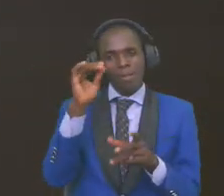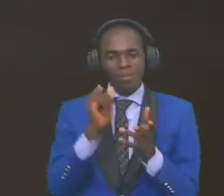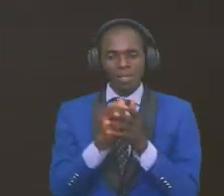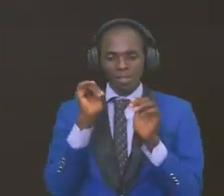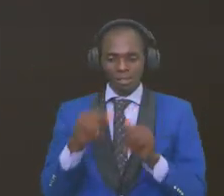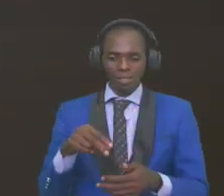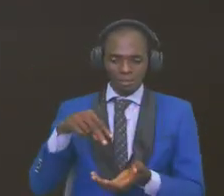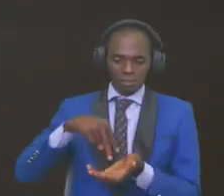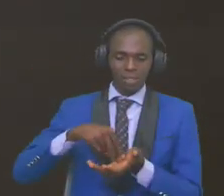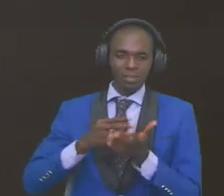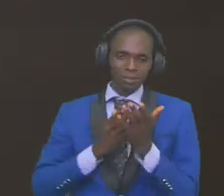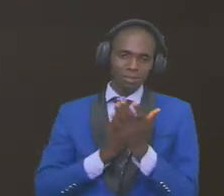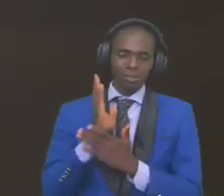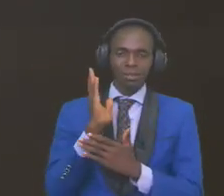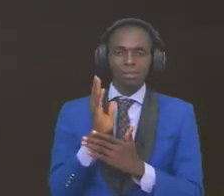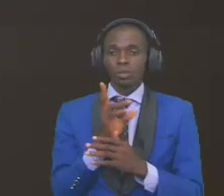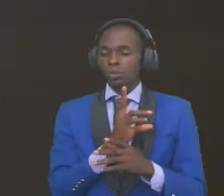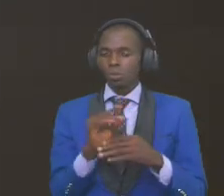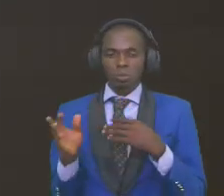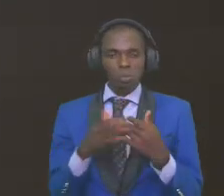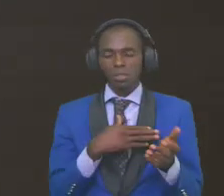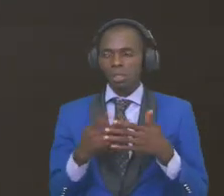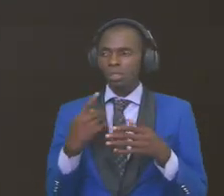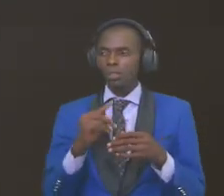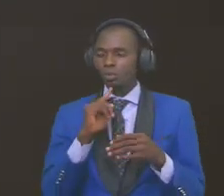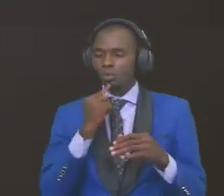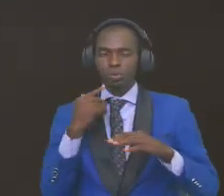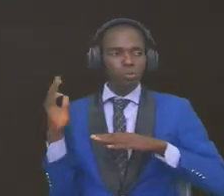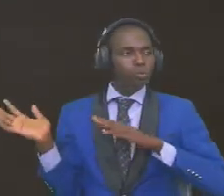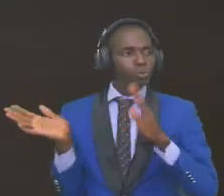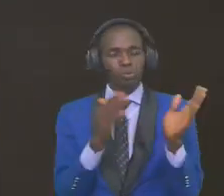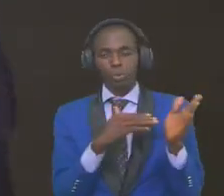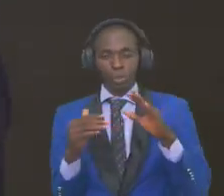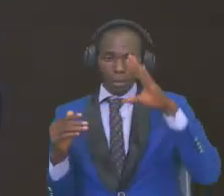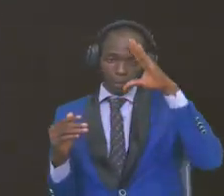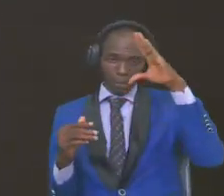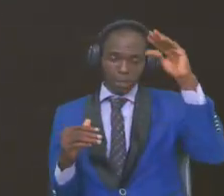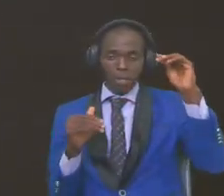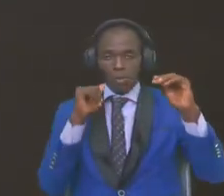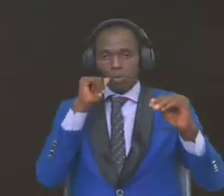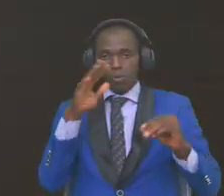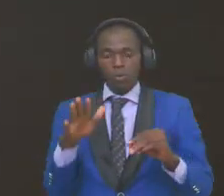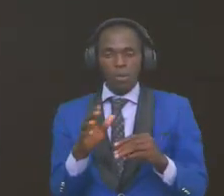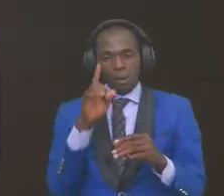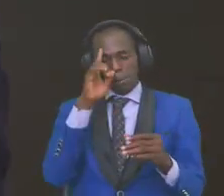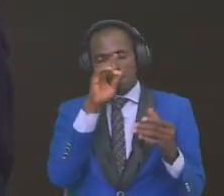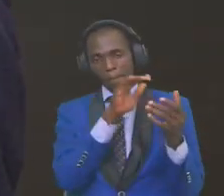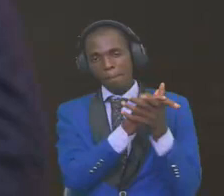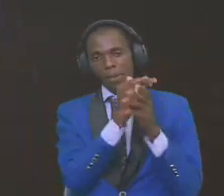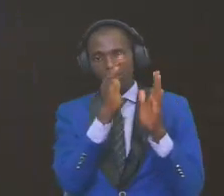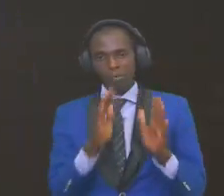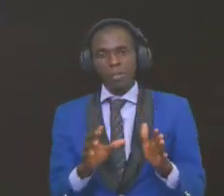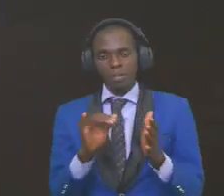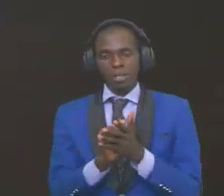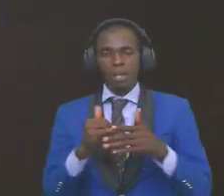erect, whatever wind is blowing. Men, women, believers that have real